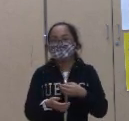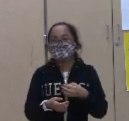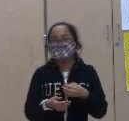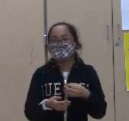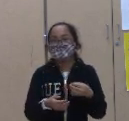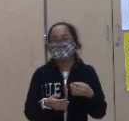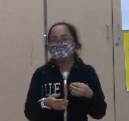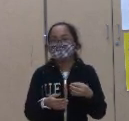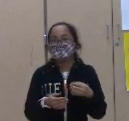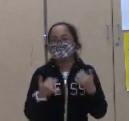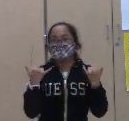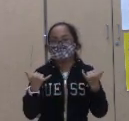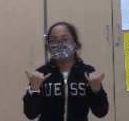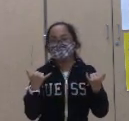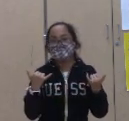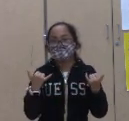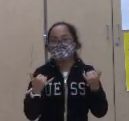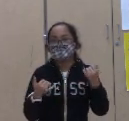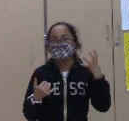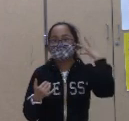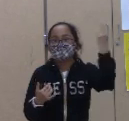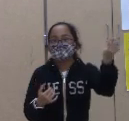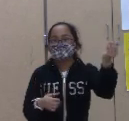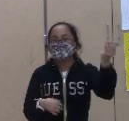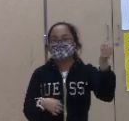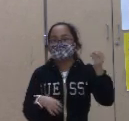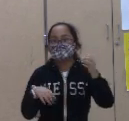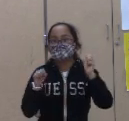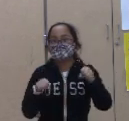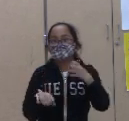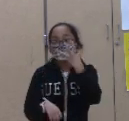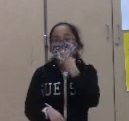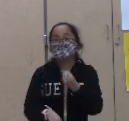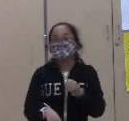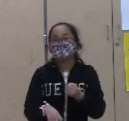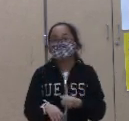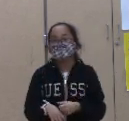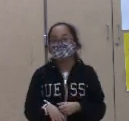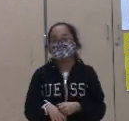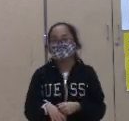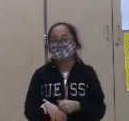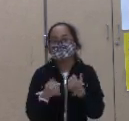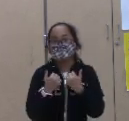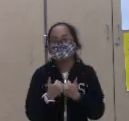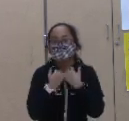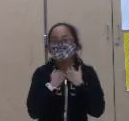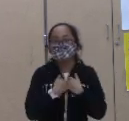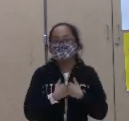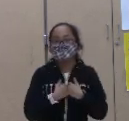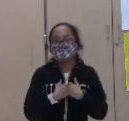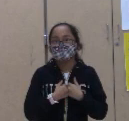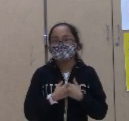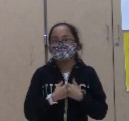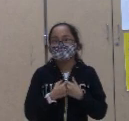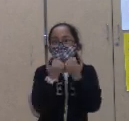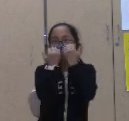have to wear masks outside. This includes outside at PE. You must continue wearing masks in the hallways and classrooms for